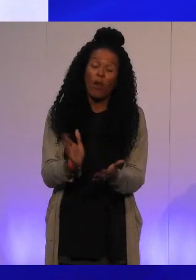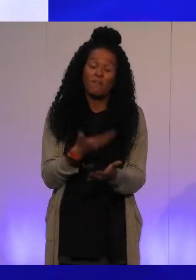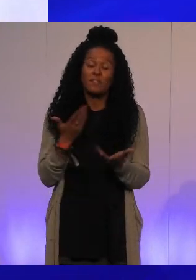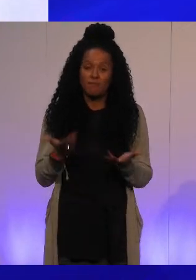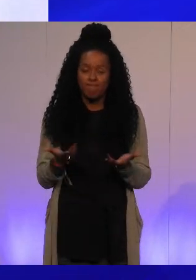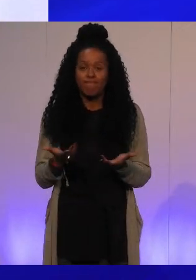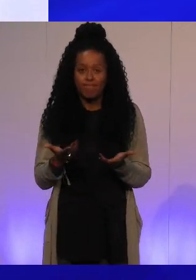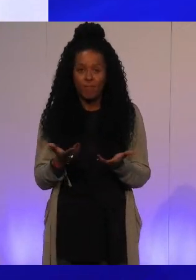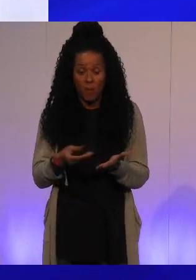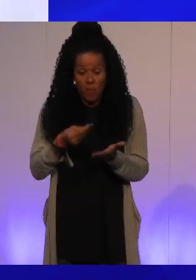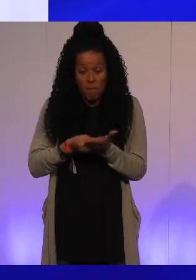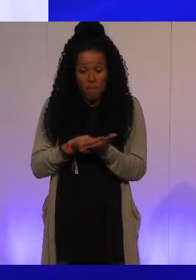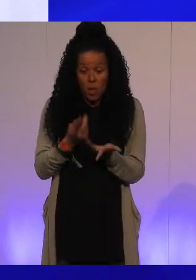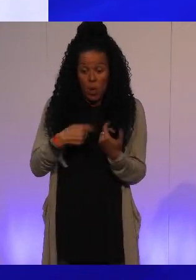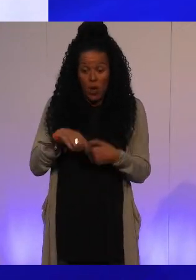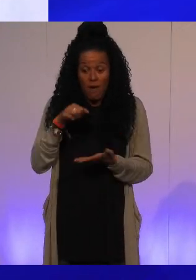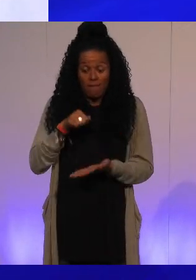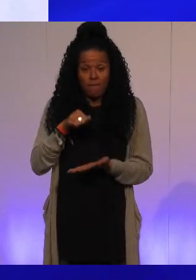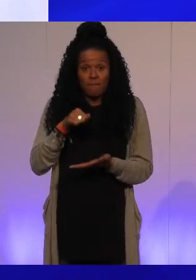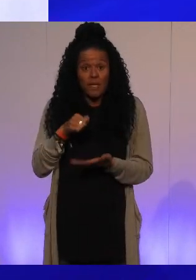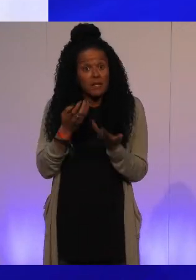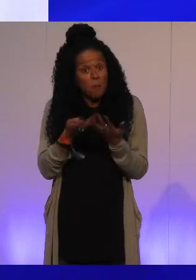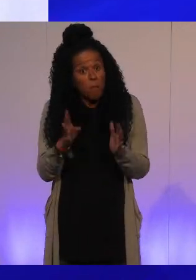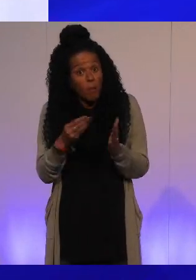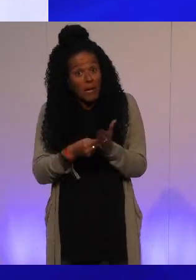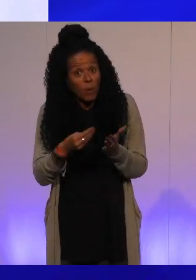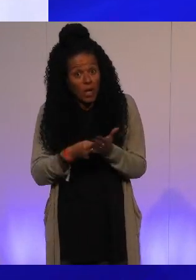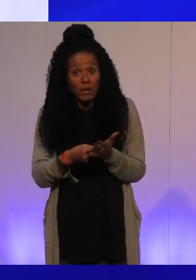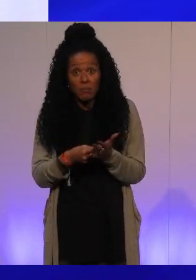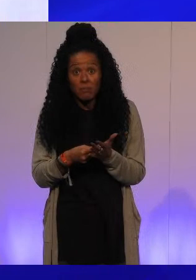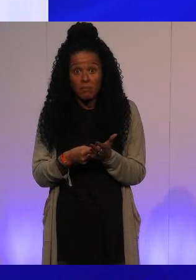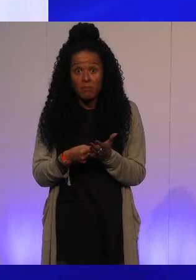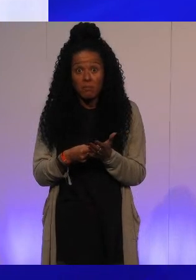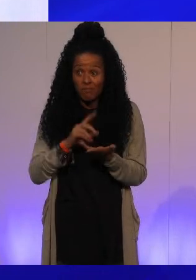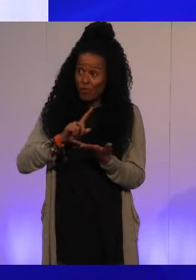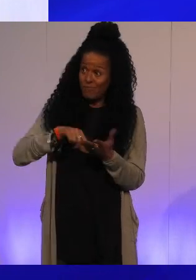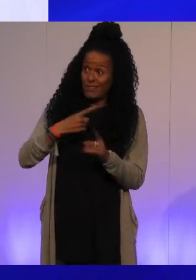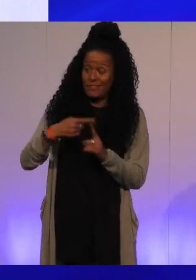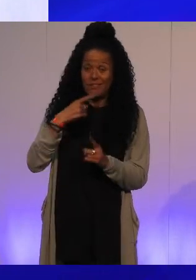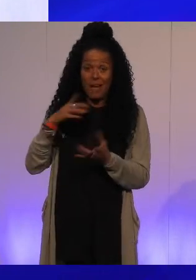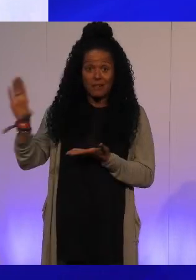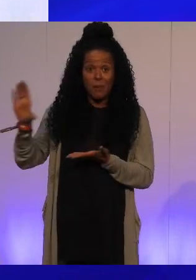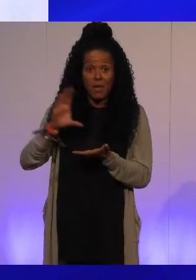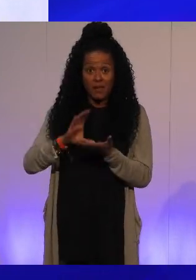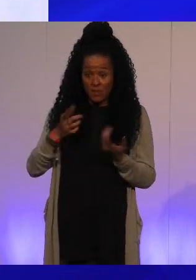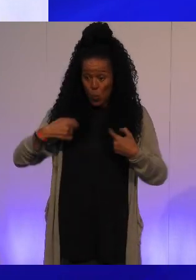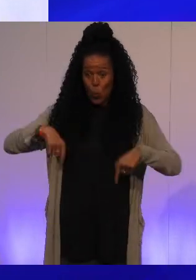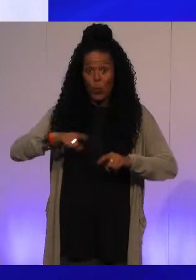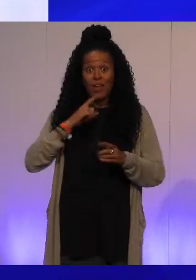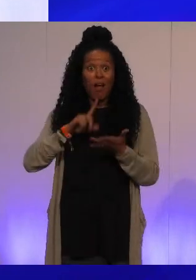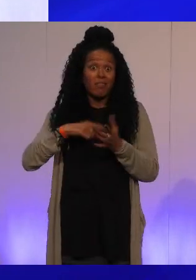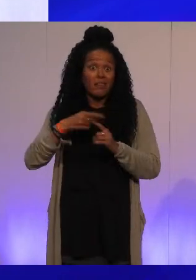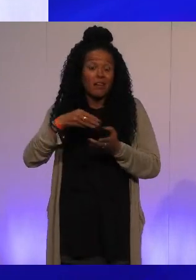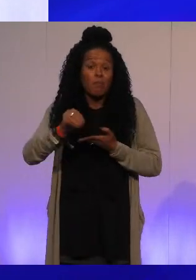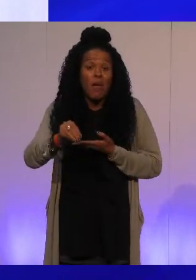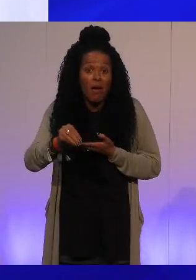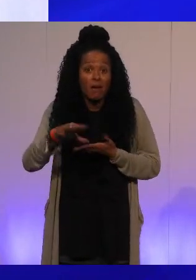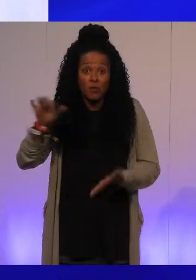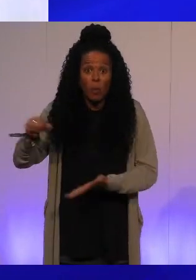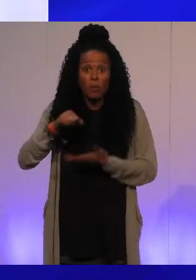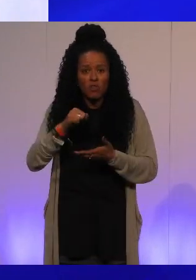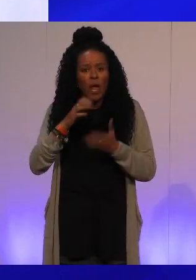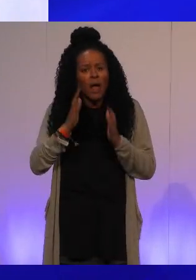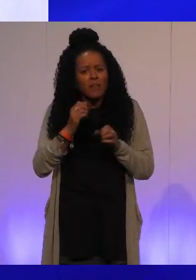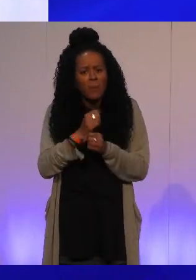money that we have is, public money that comes from you, the taxpayers, and us, the taxpayers. So we have to make sure that